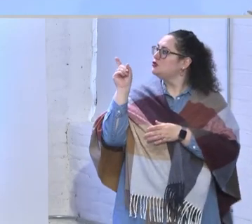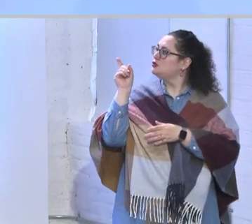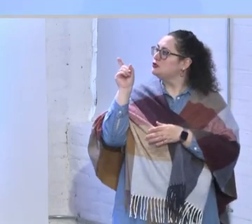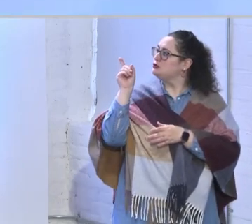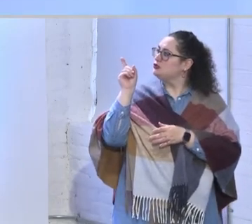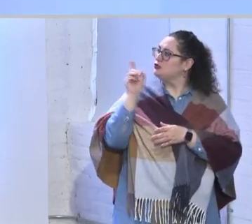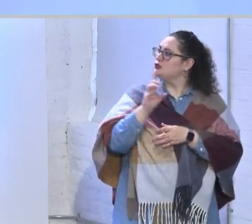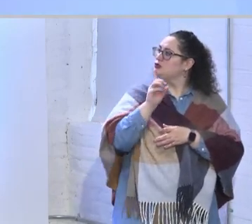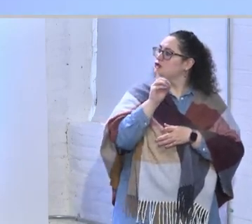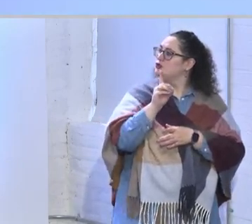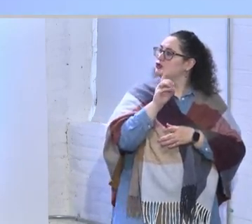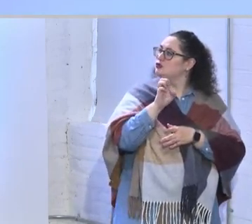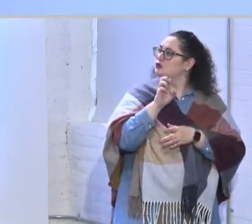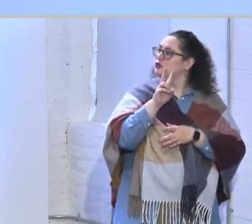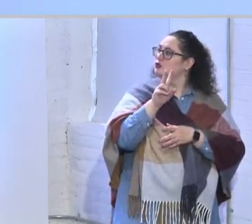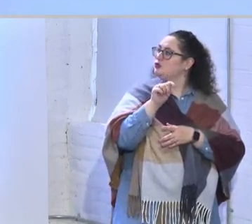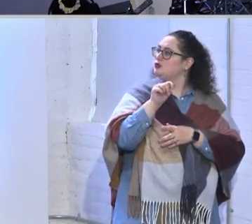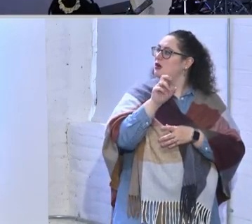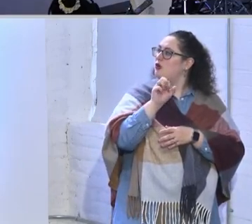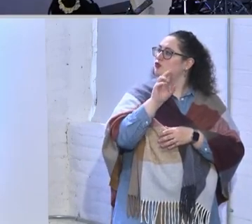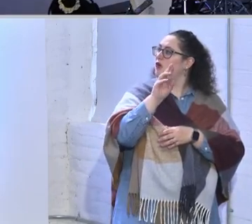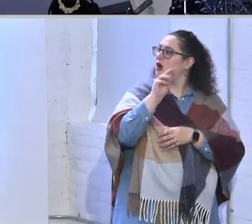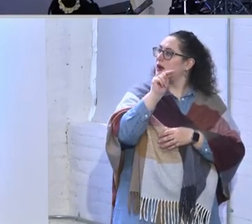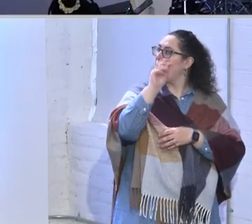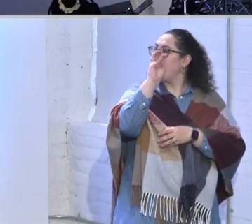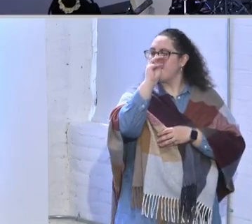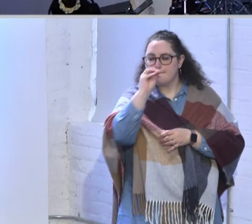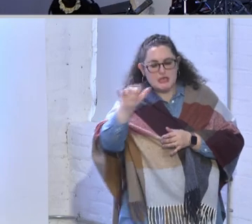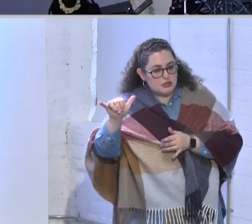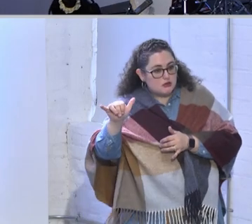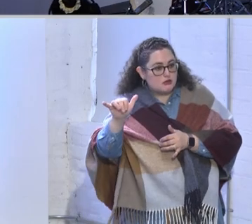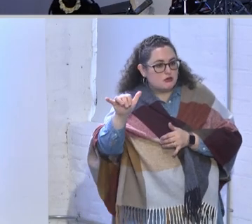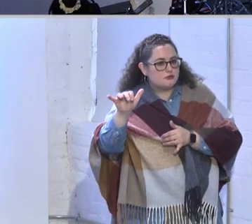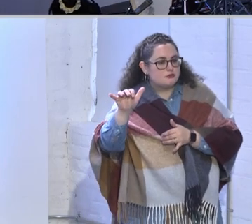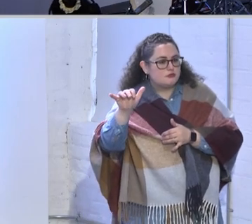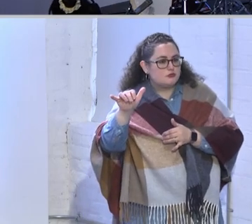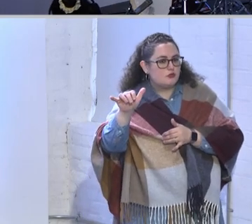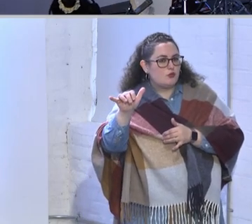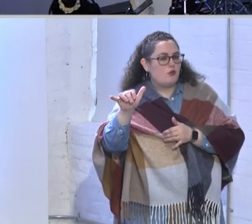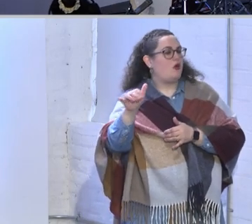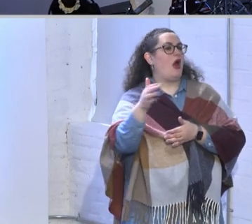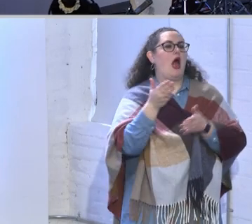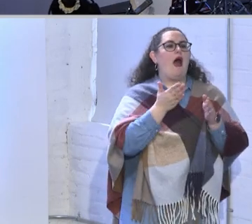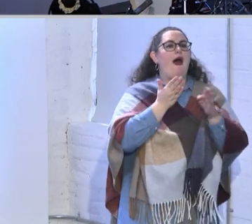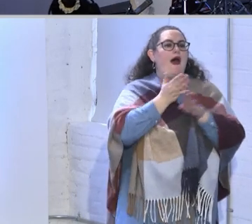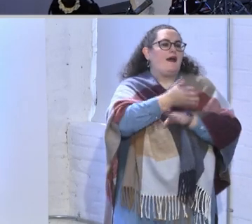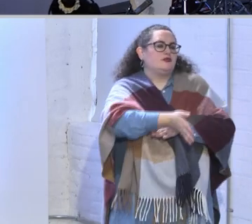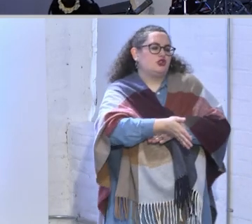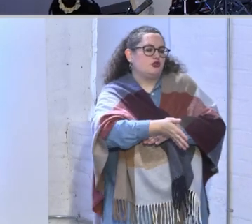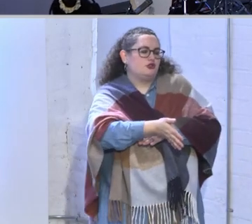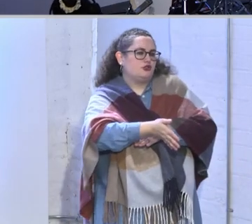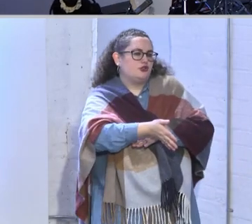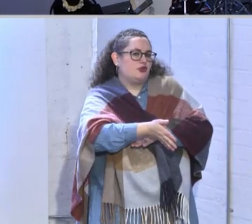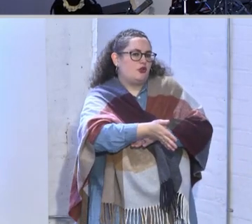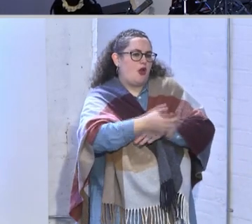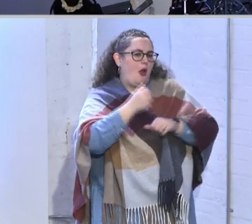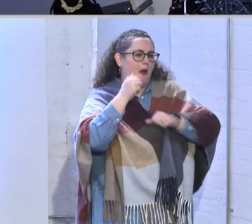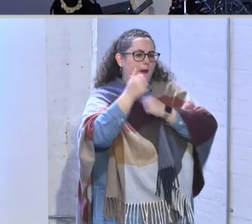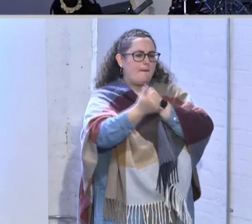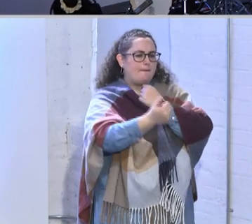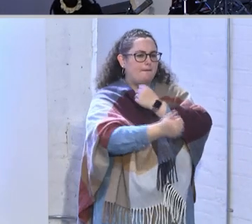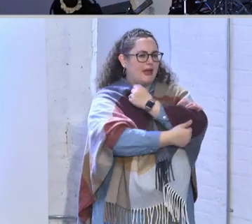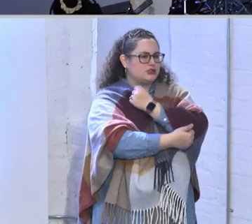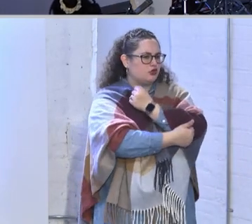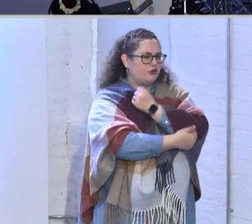an interesting book. We remember that when Israel came out of Egypt, remember after the Passover, and Moses leads them out